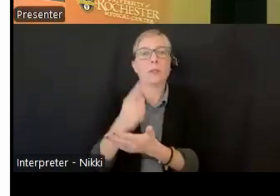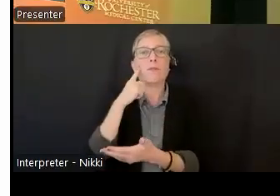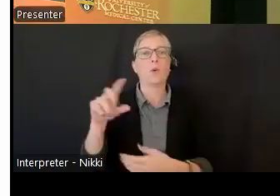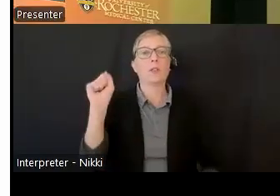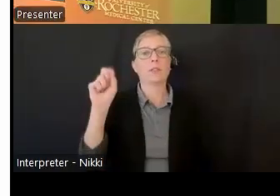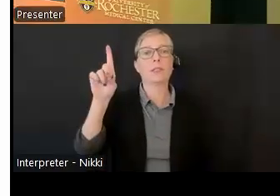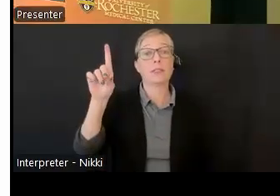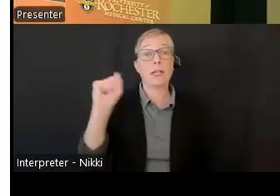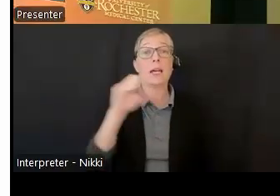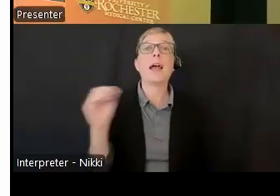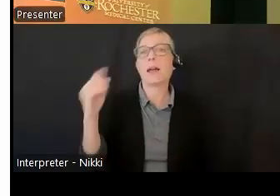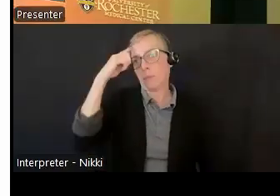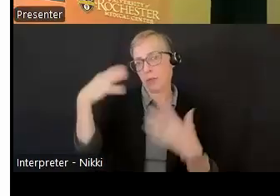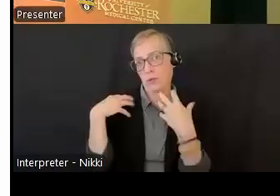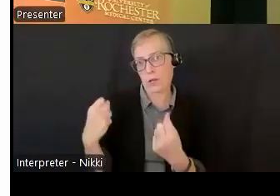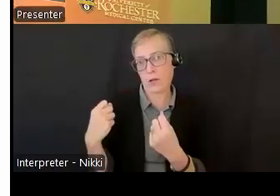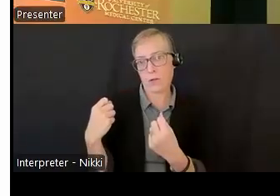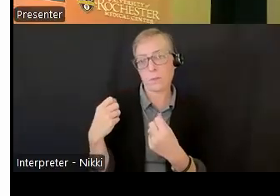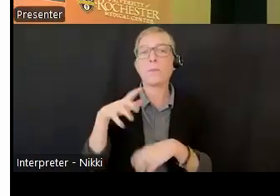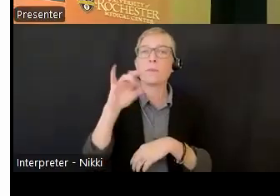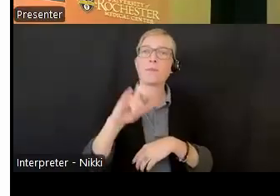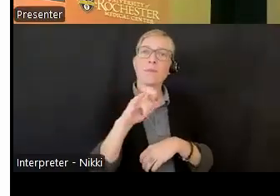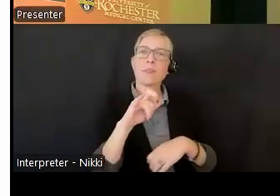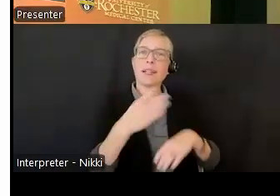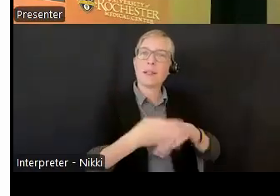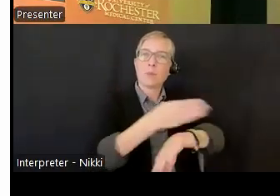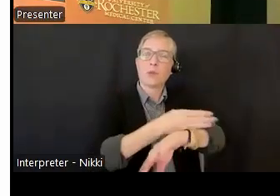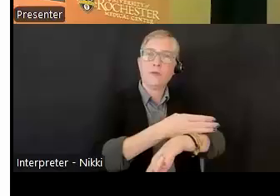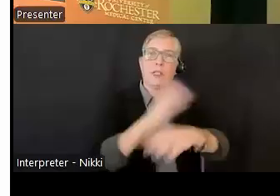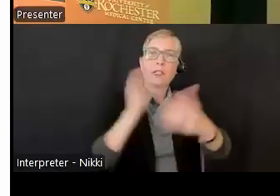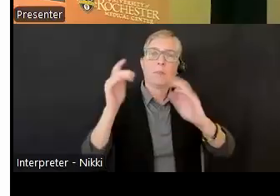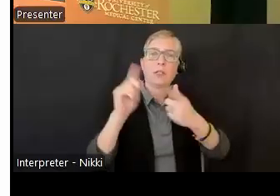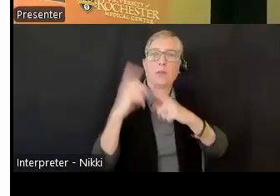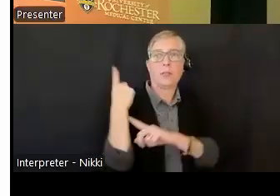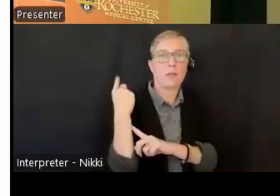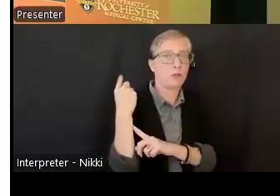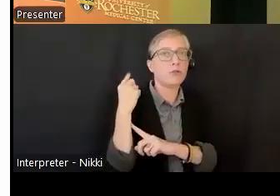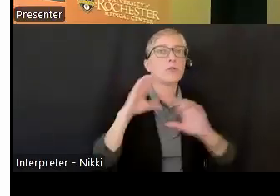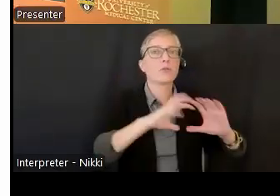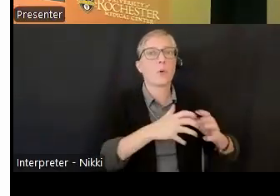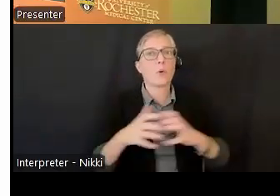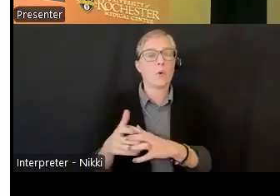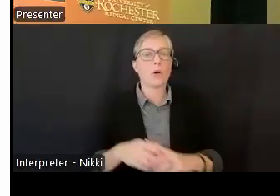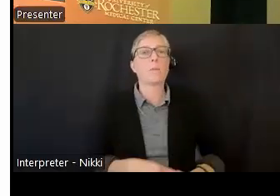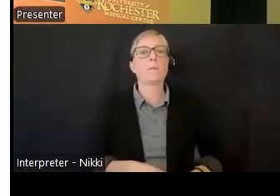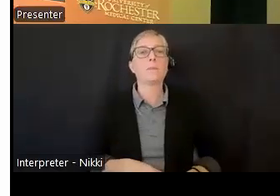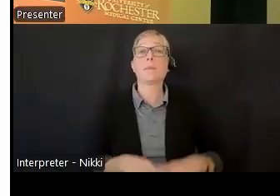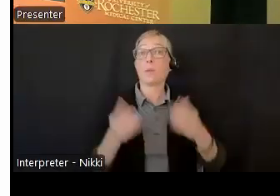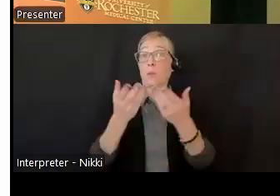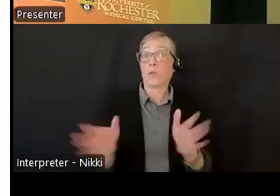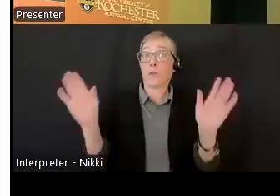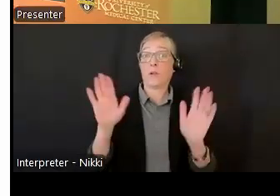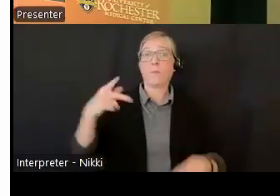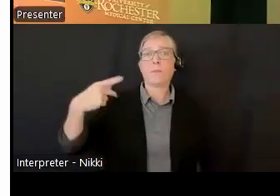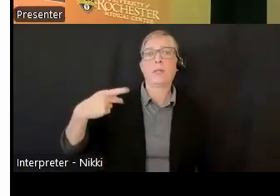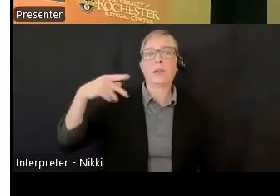embedded mental health patients from last year's pre-doc intern cohort that they worked with. As you can see overall, the PCL5